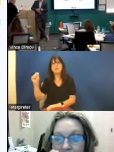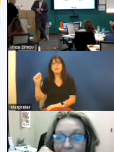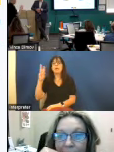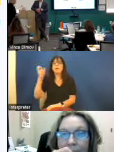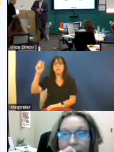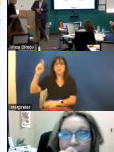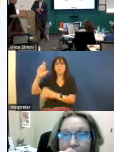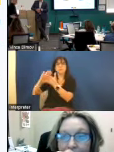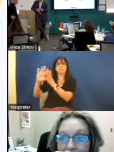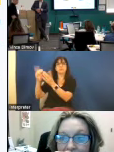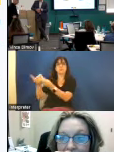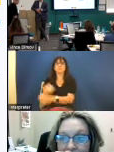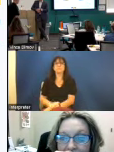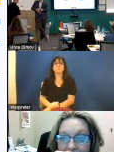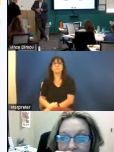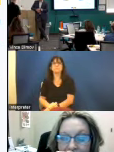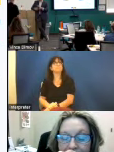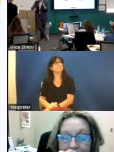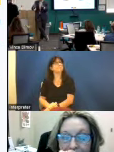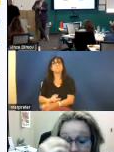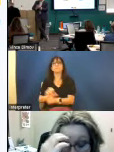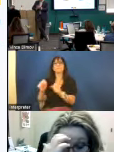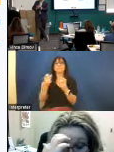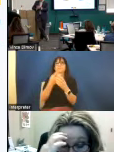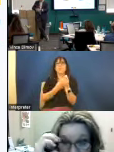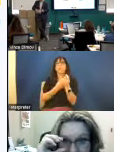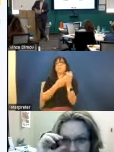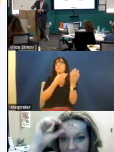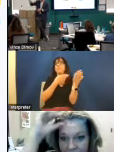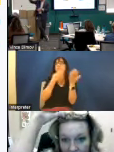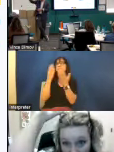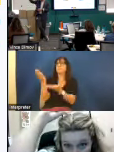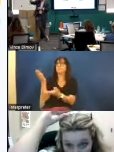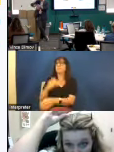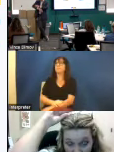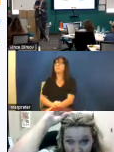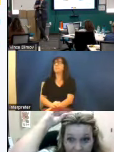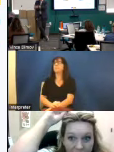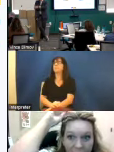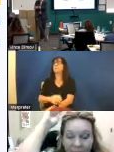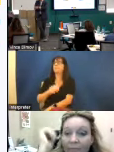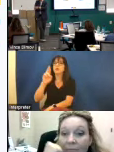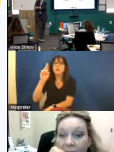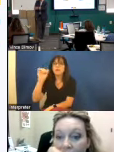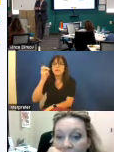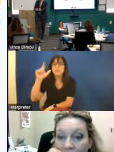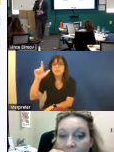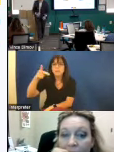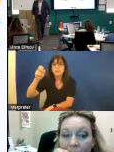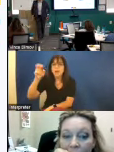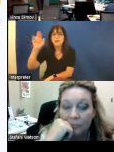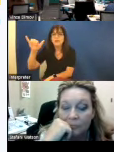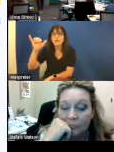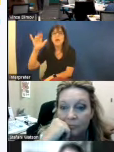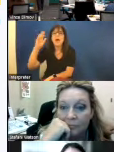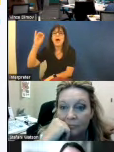Weber District. So, yeah. Awesome. Both of them. Thank you. Okay, I'm Rachel Perry. I am an